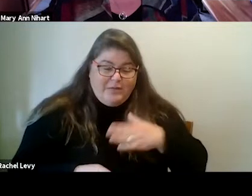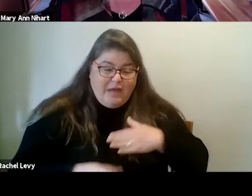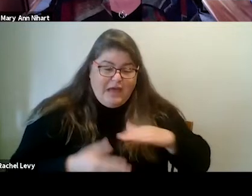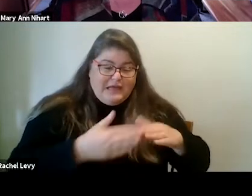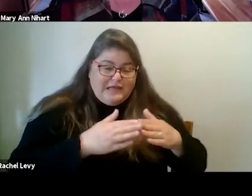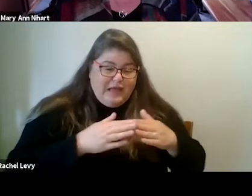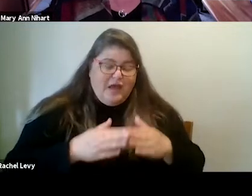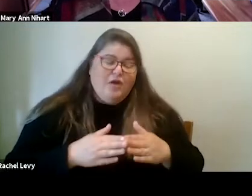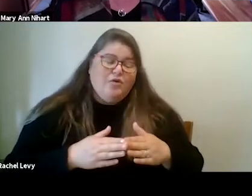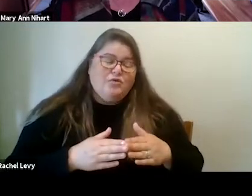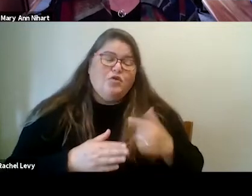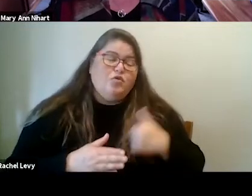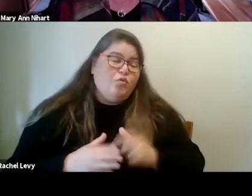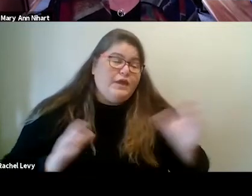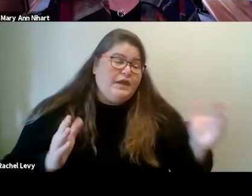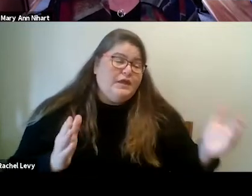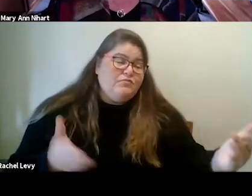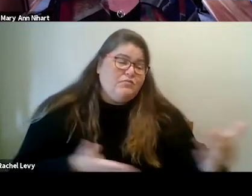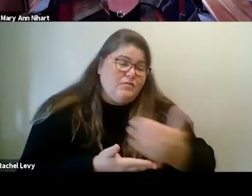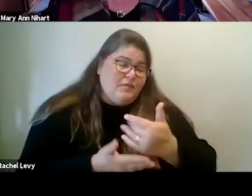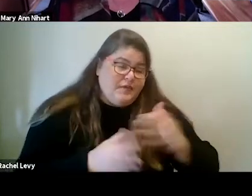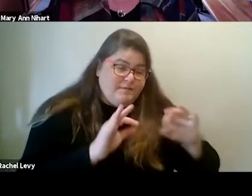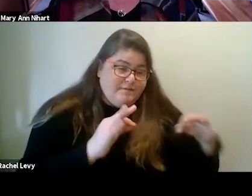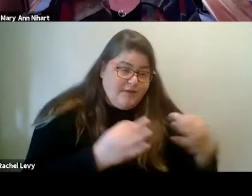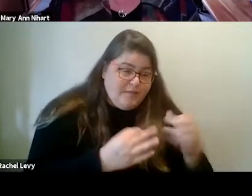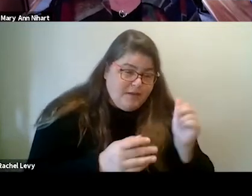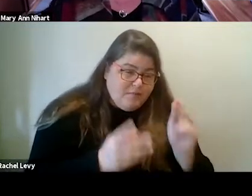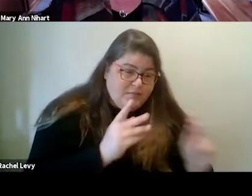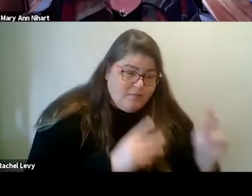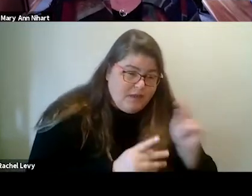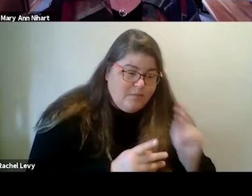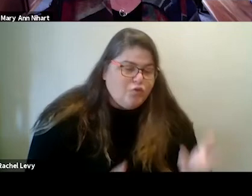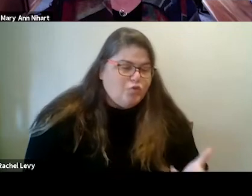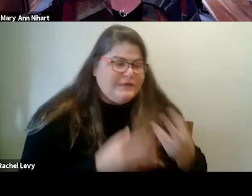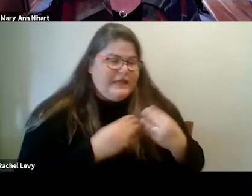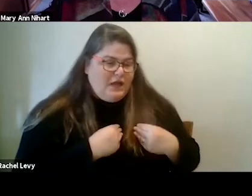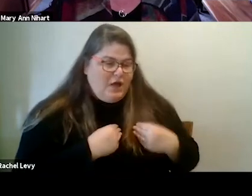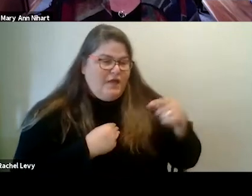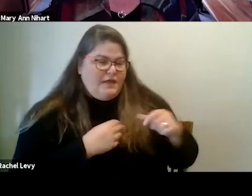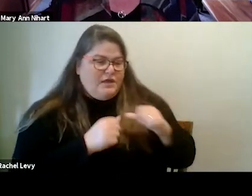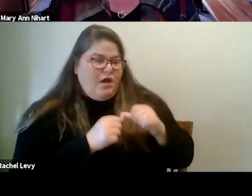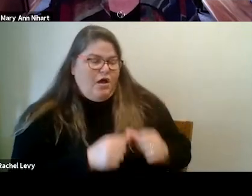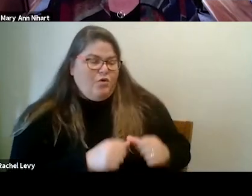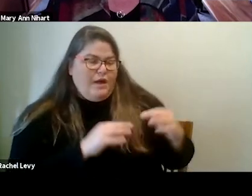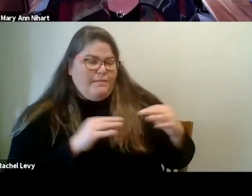and others, next slide, to take on this ongoing battle. And you can just hit